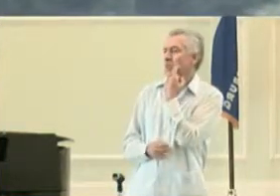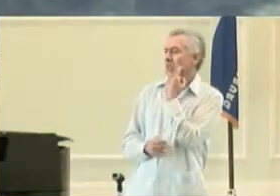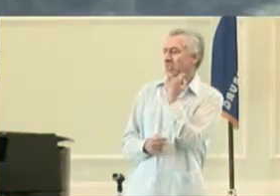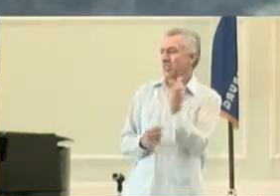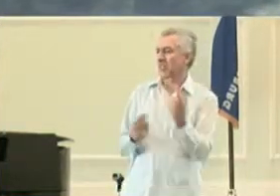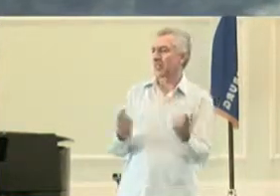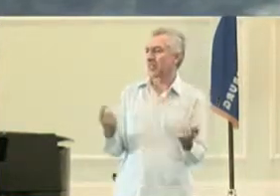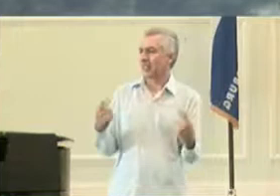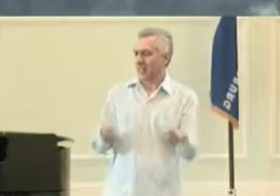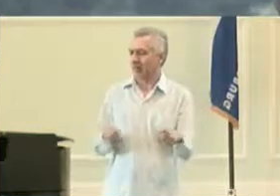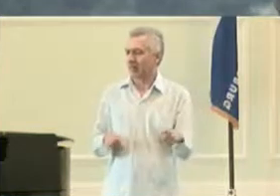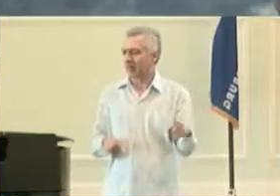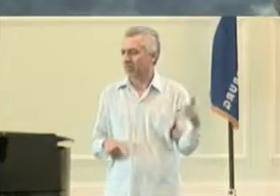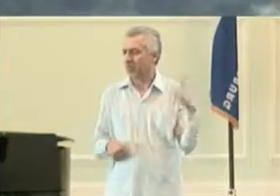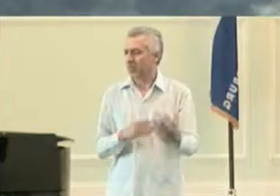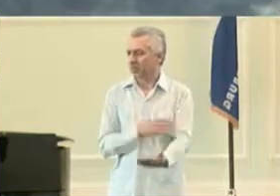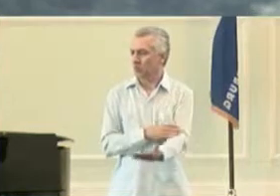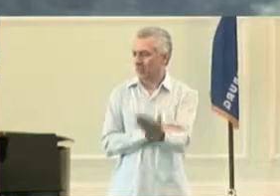transferred members,